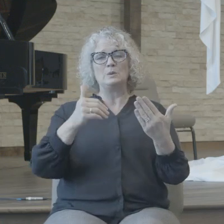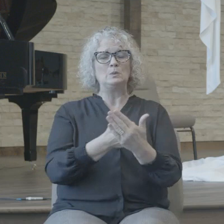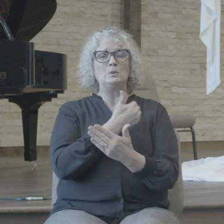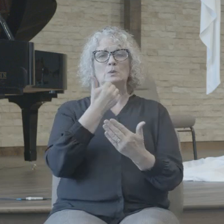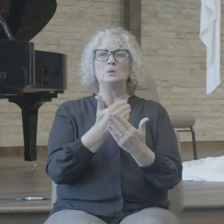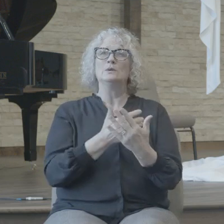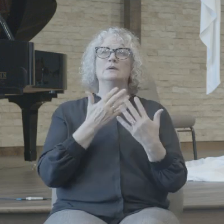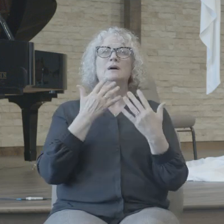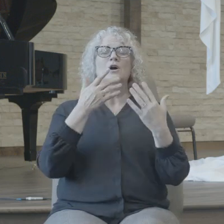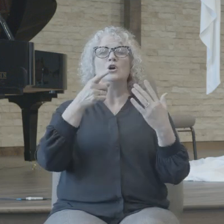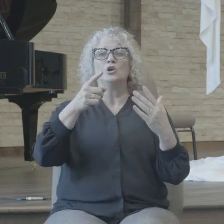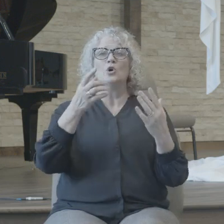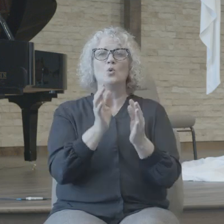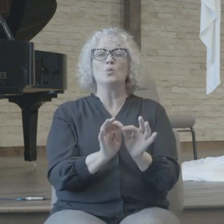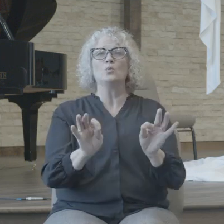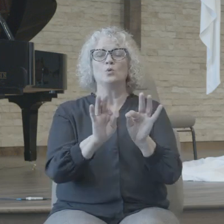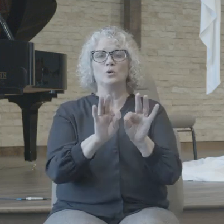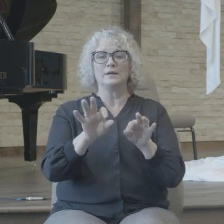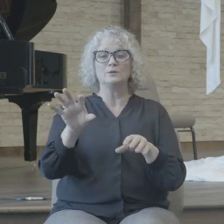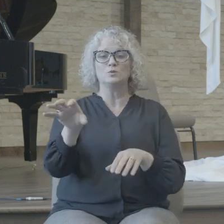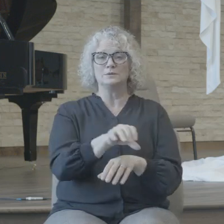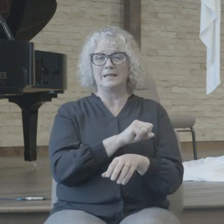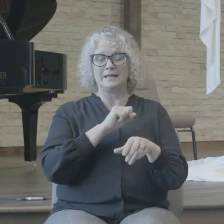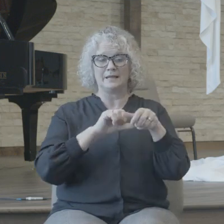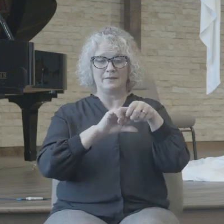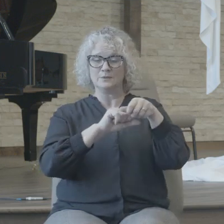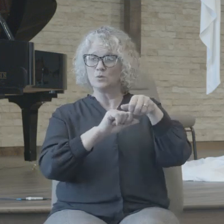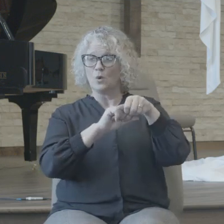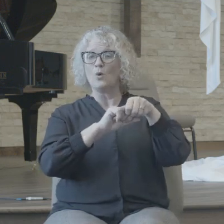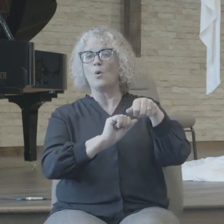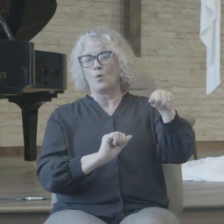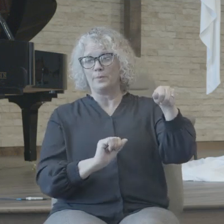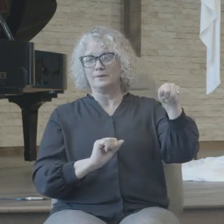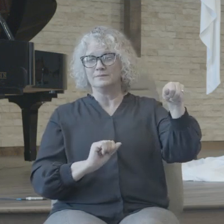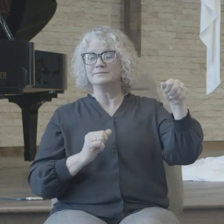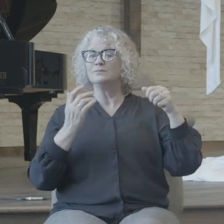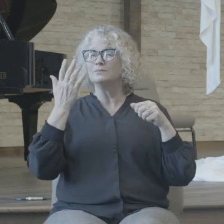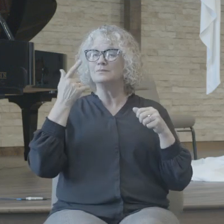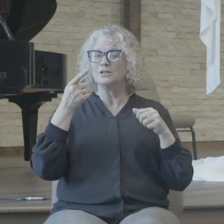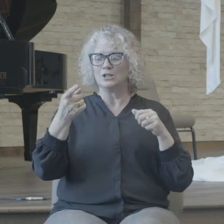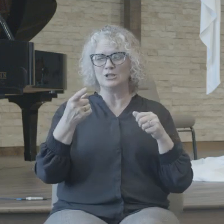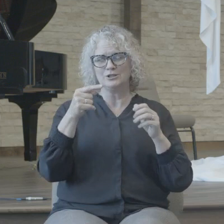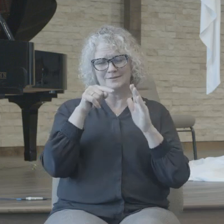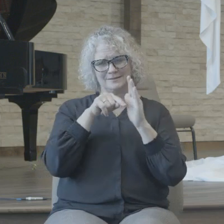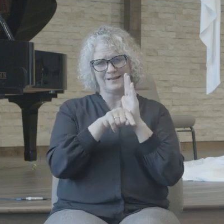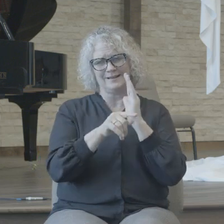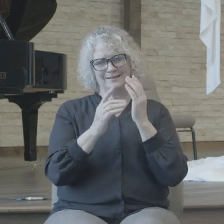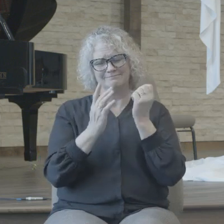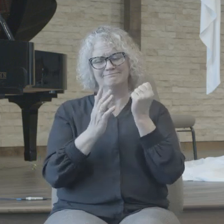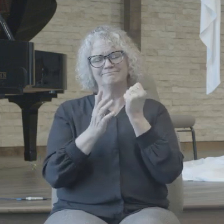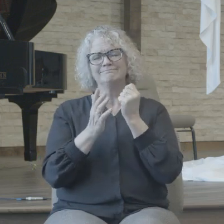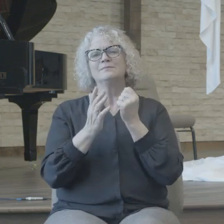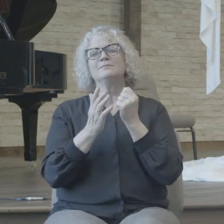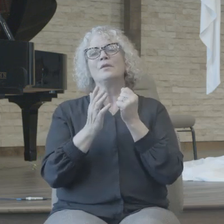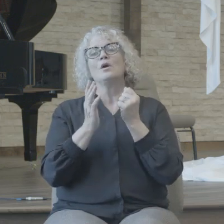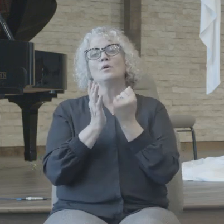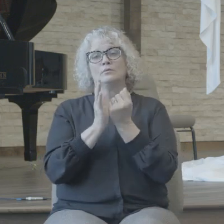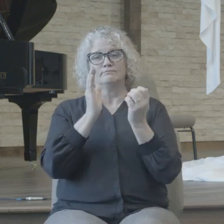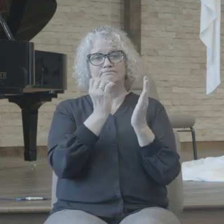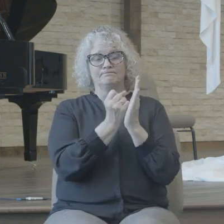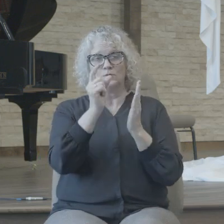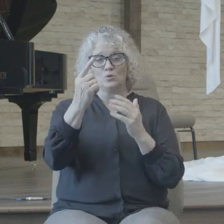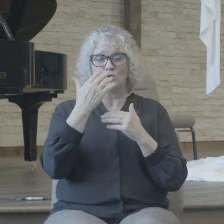to take the scroll and to open its seals, because you were slain, and with your blood you purchased for